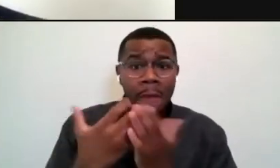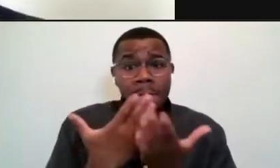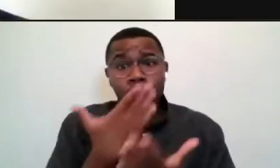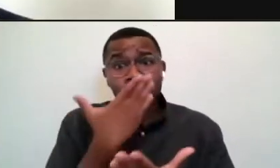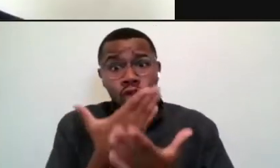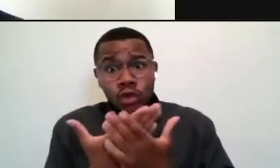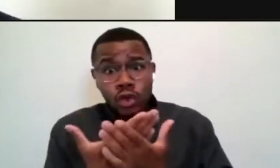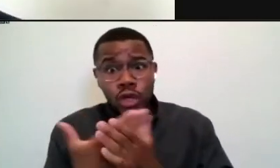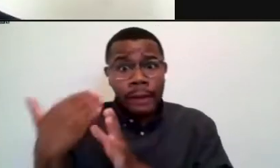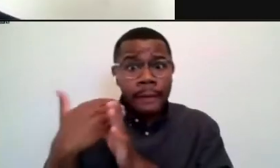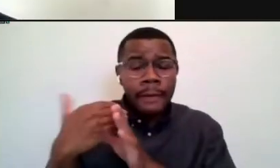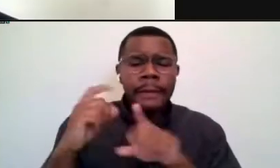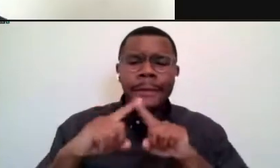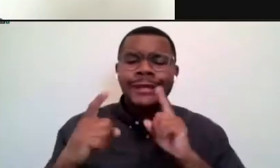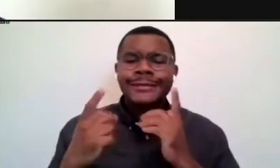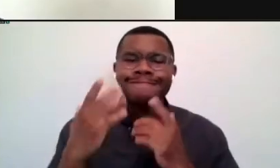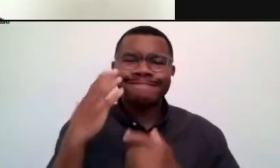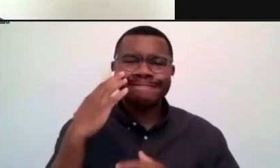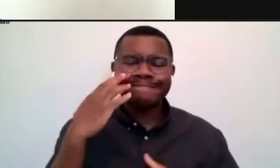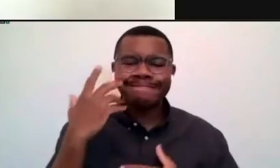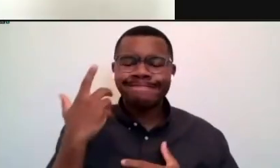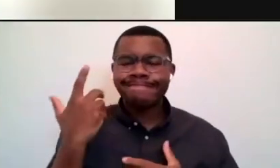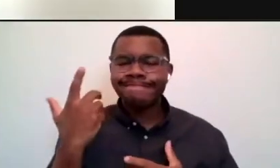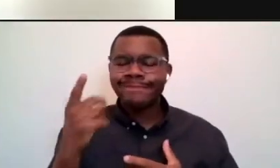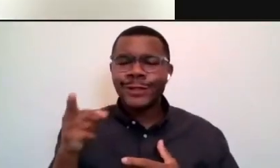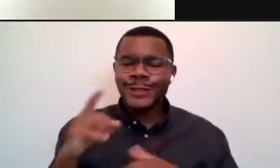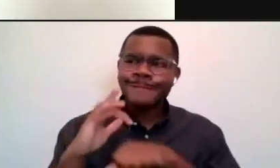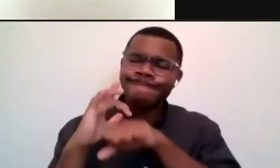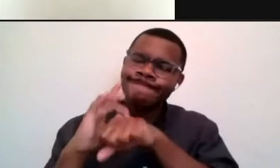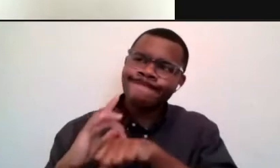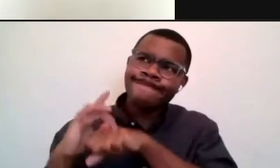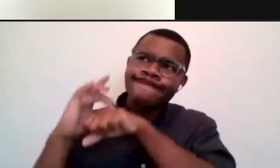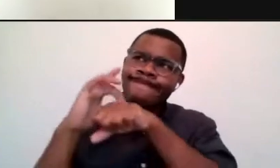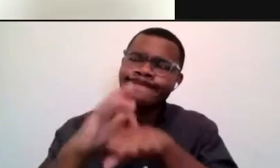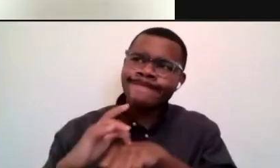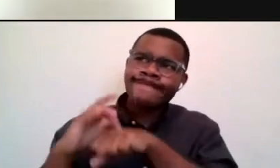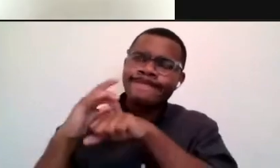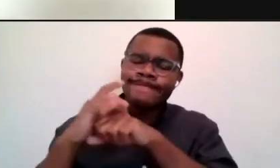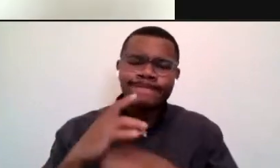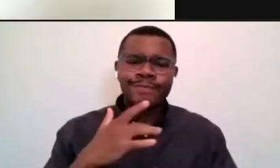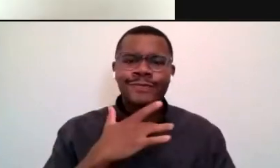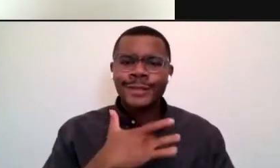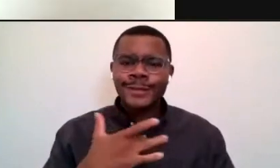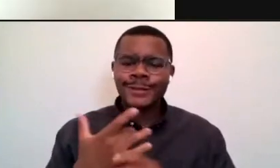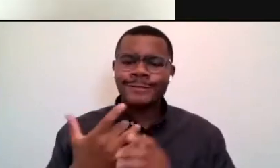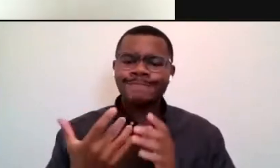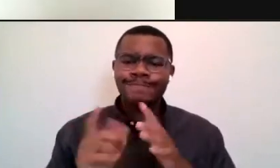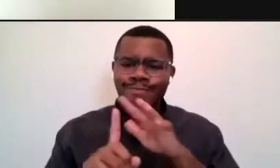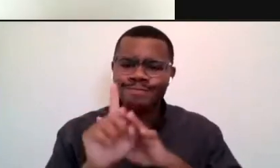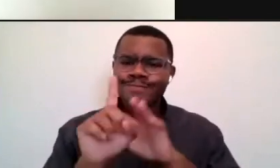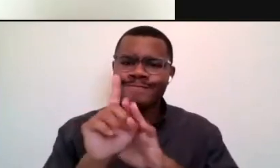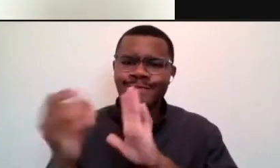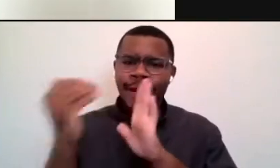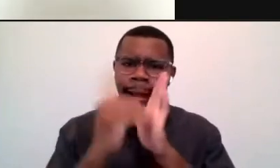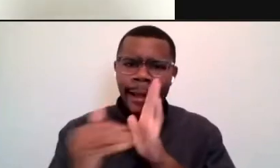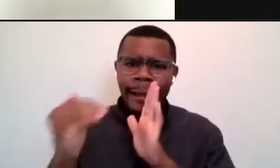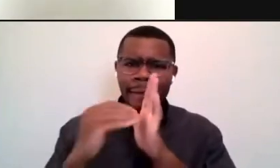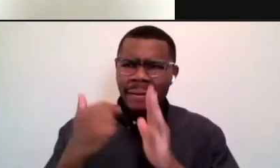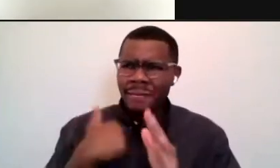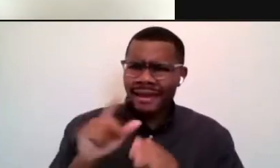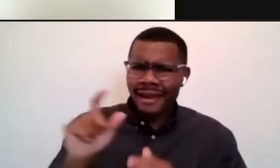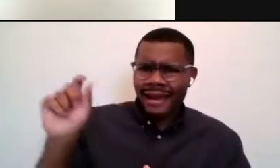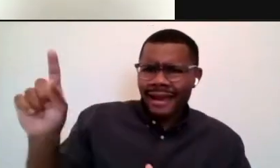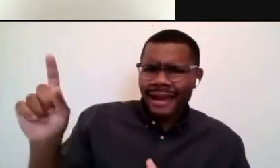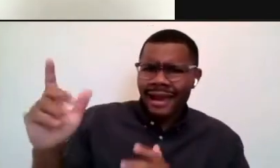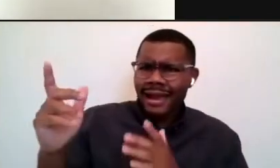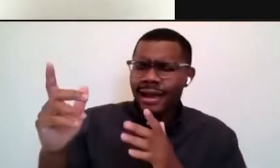thing you keep kind of like noodling on, you keep on kind of coming back to. Mm-hmm. What's the thing for you with like Book of Gwen that